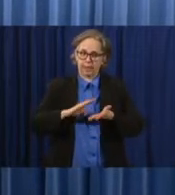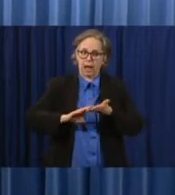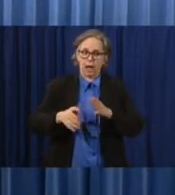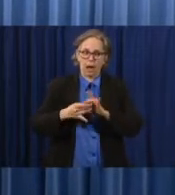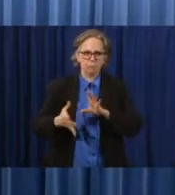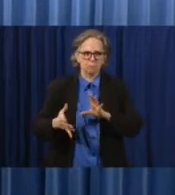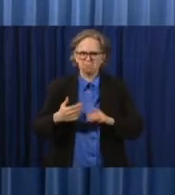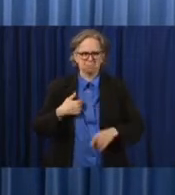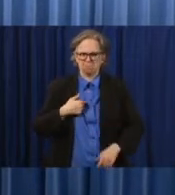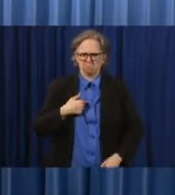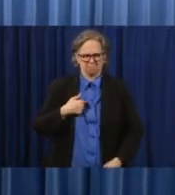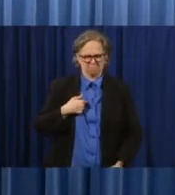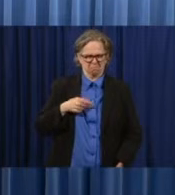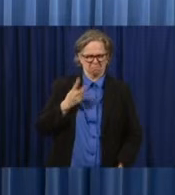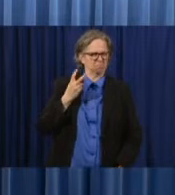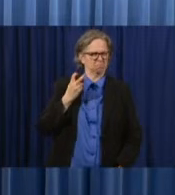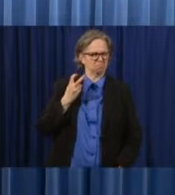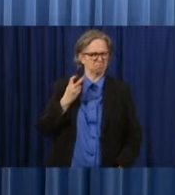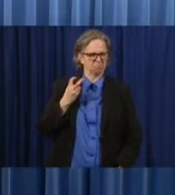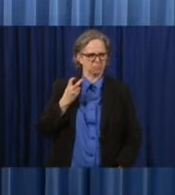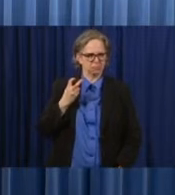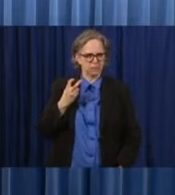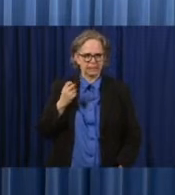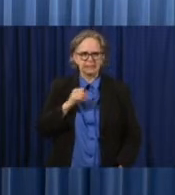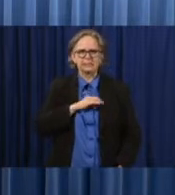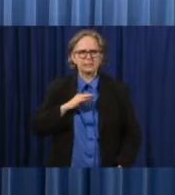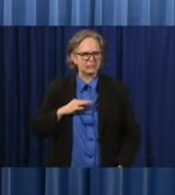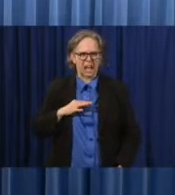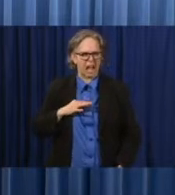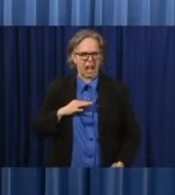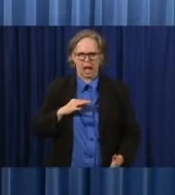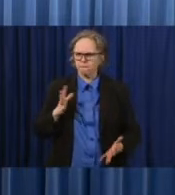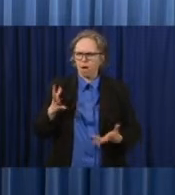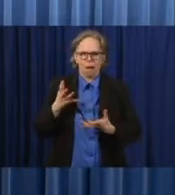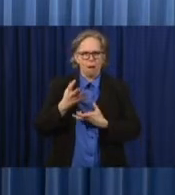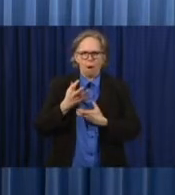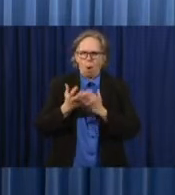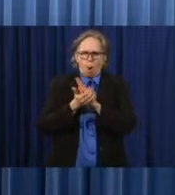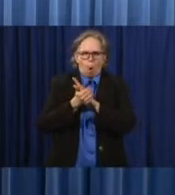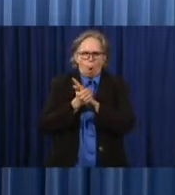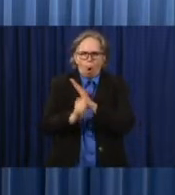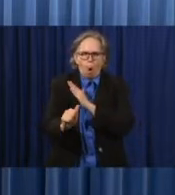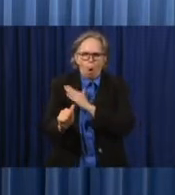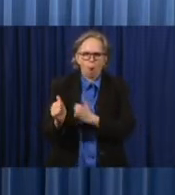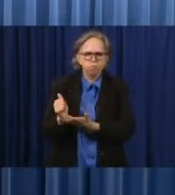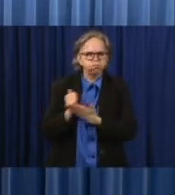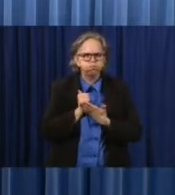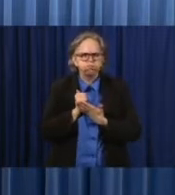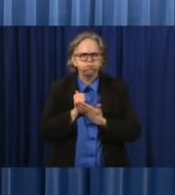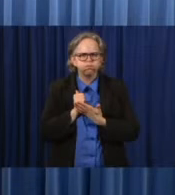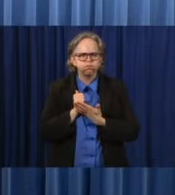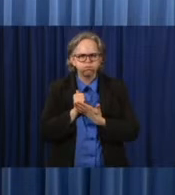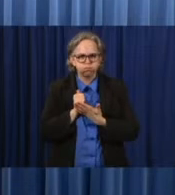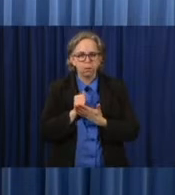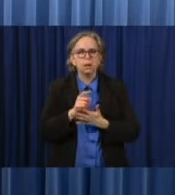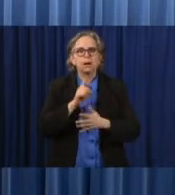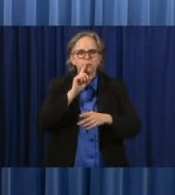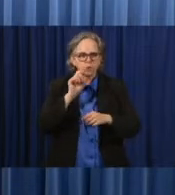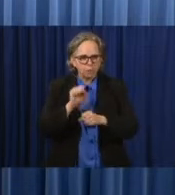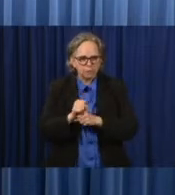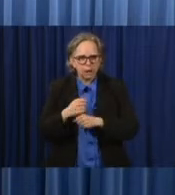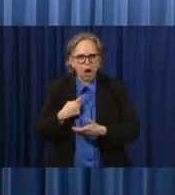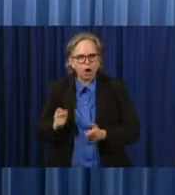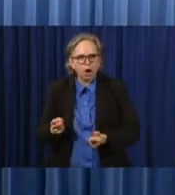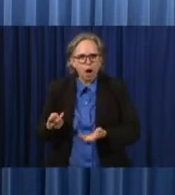staff there is so competent and amazing that they did have me walking and doing things for